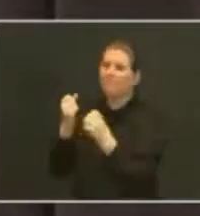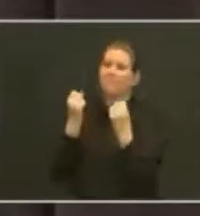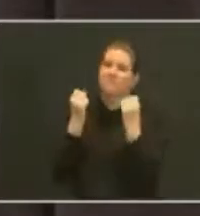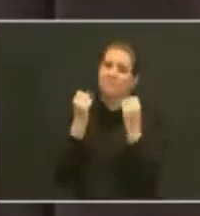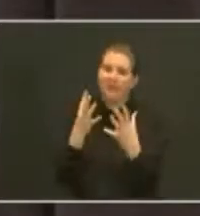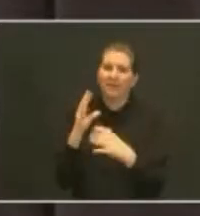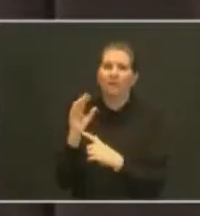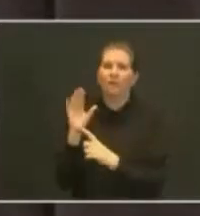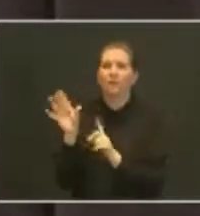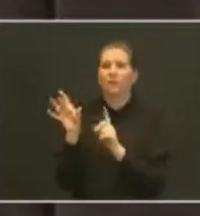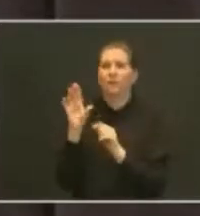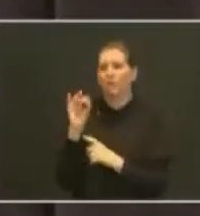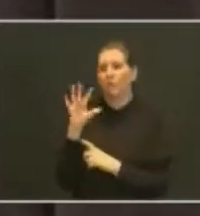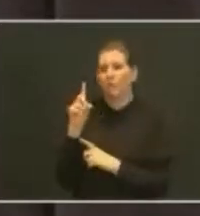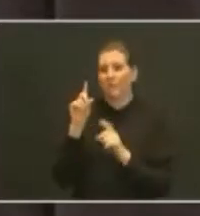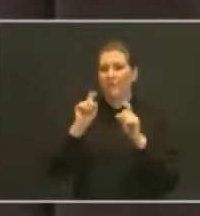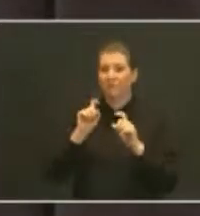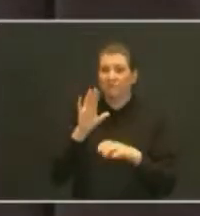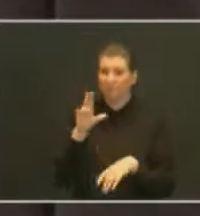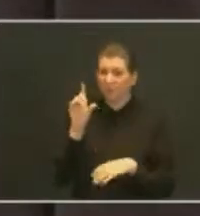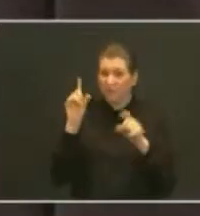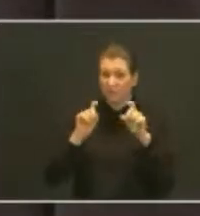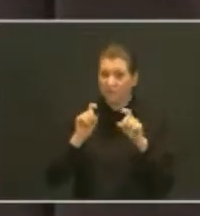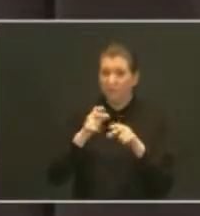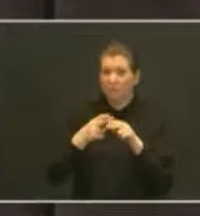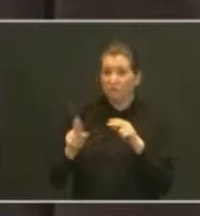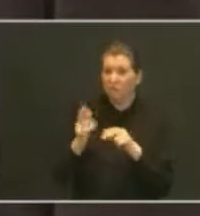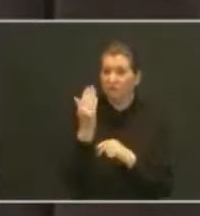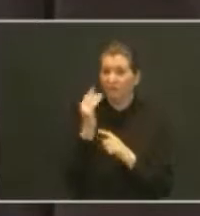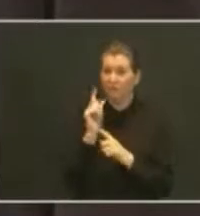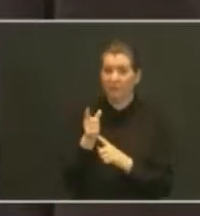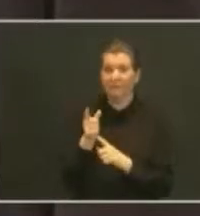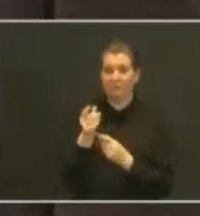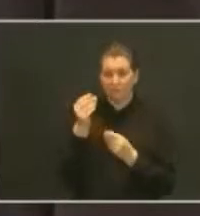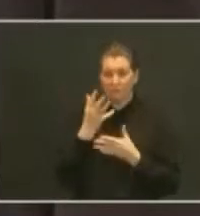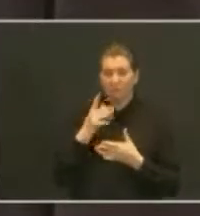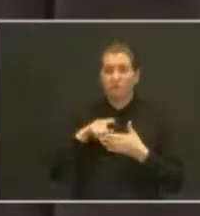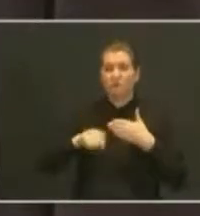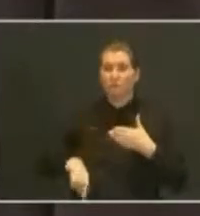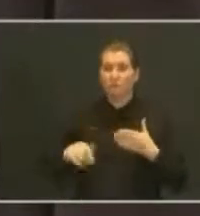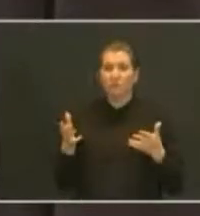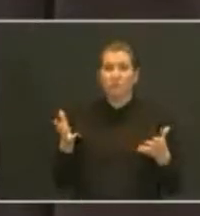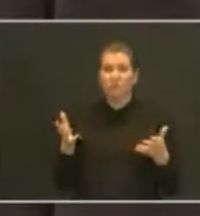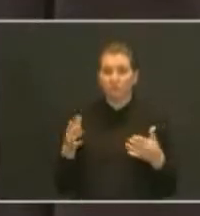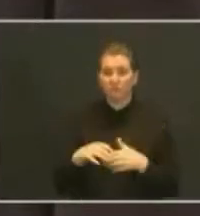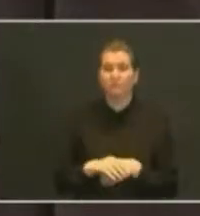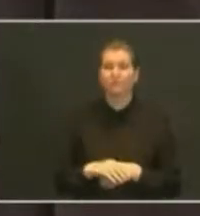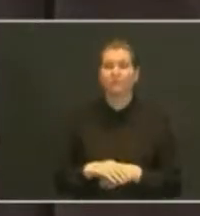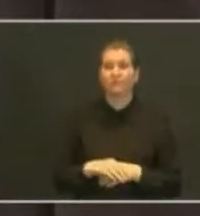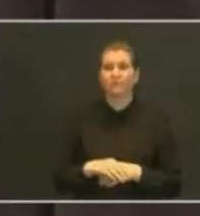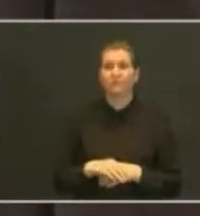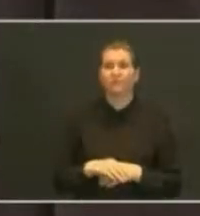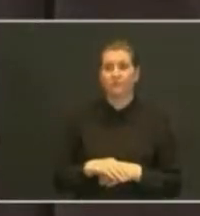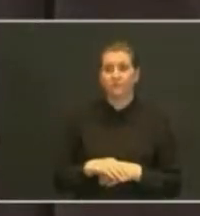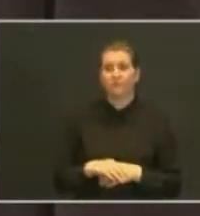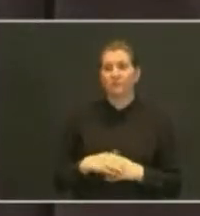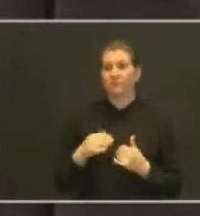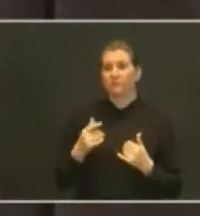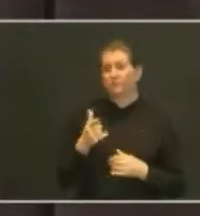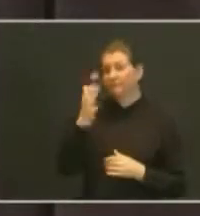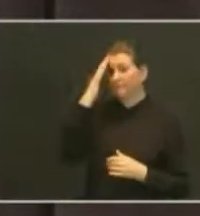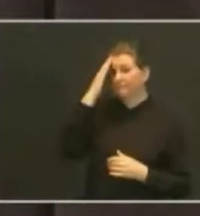within 15 minutes. Importantly, With a new strain